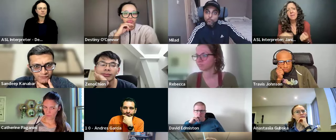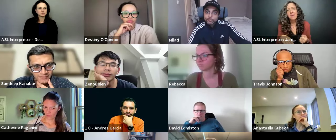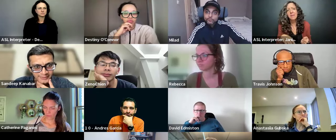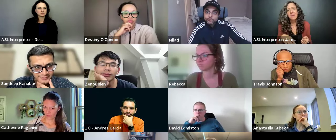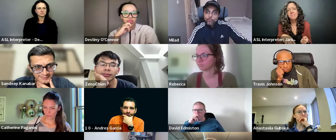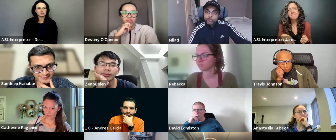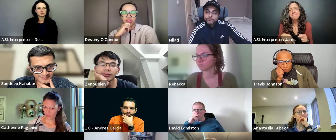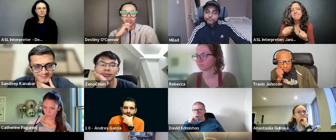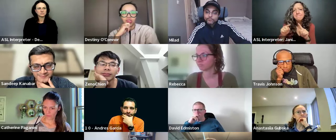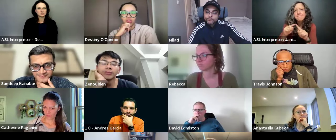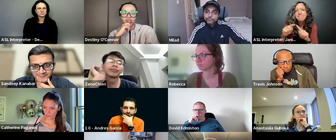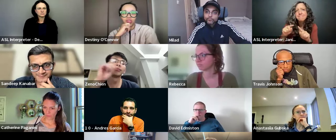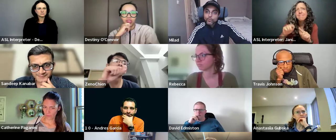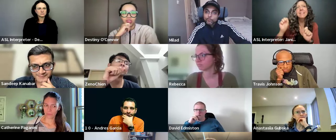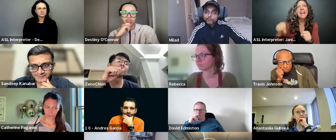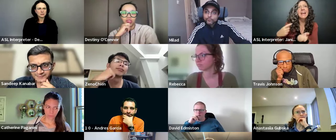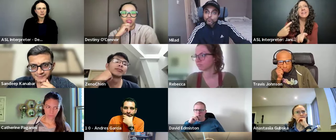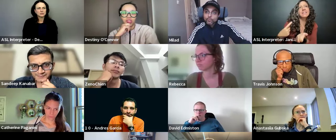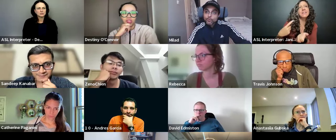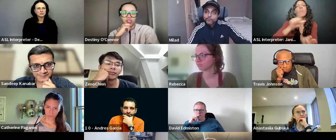with Rob offline.